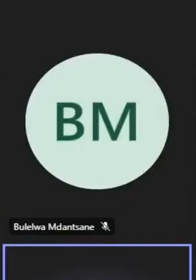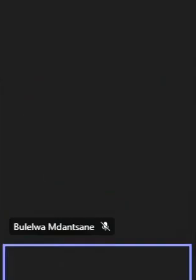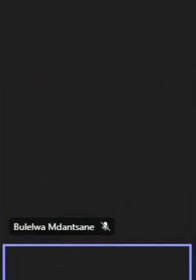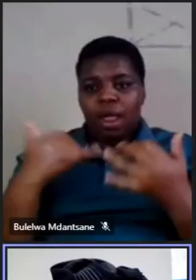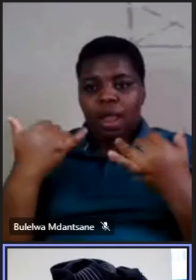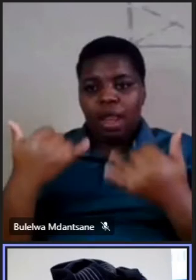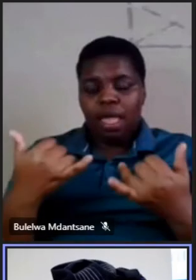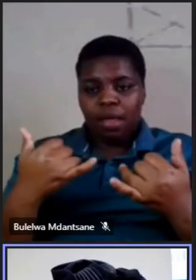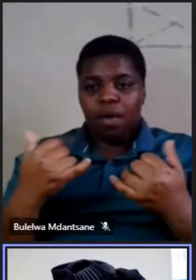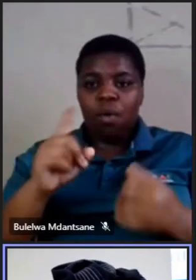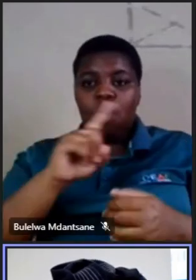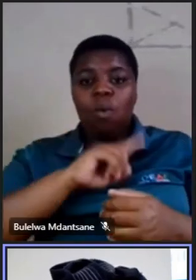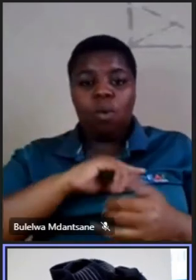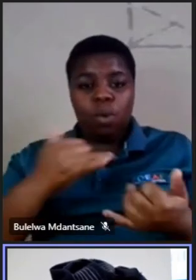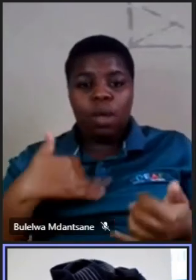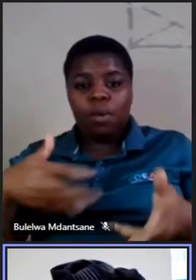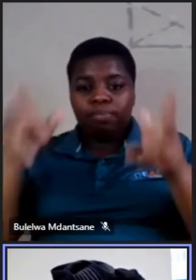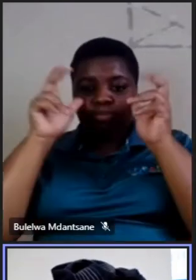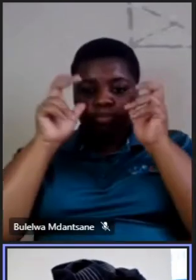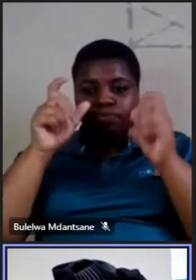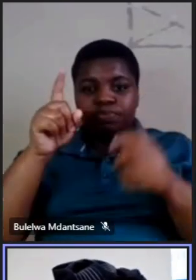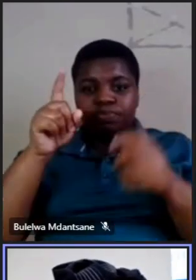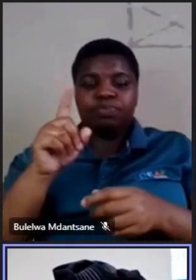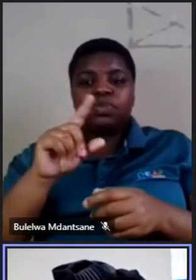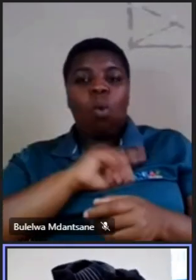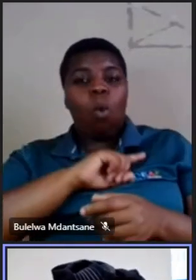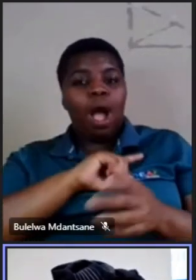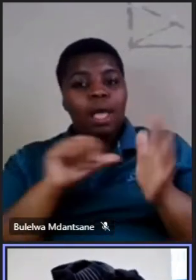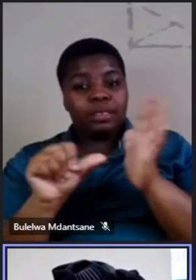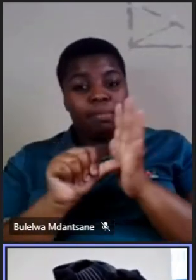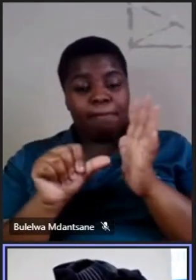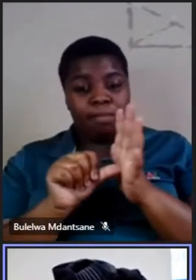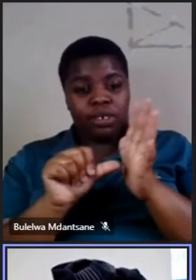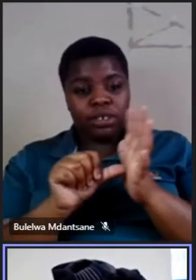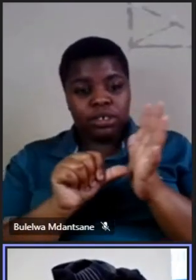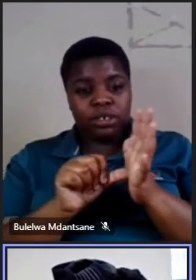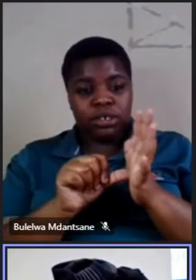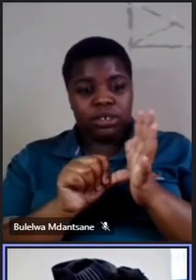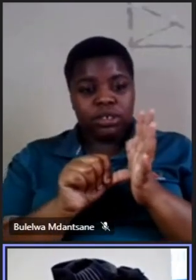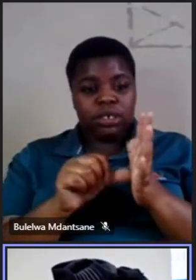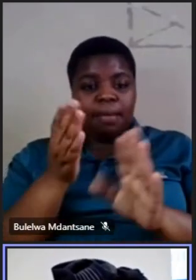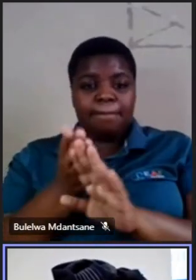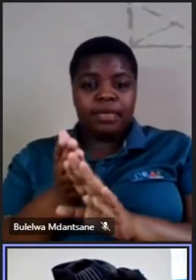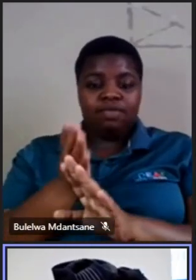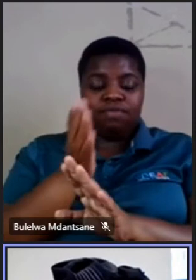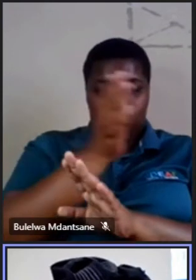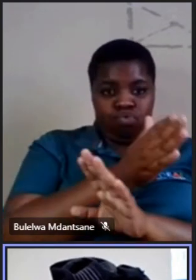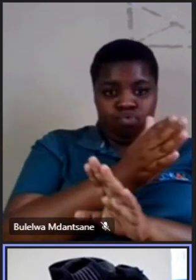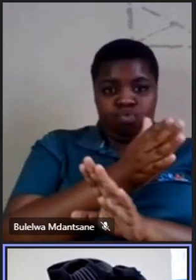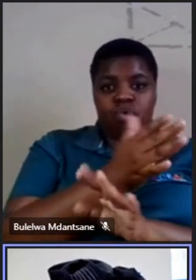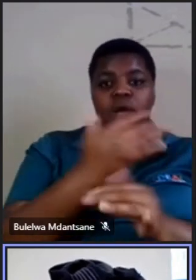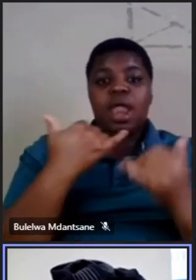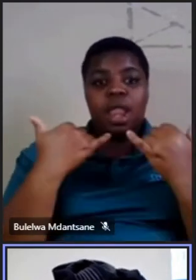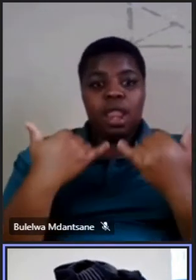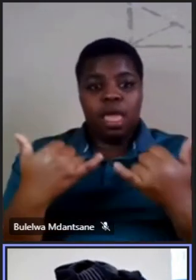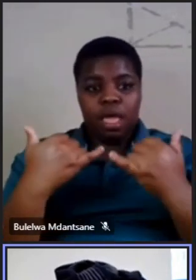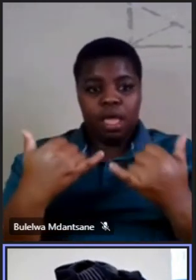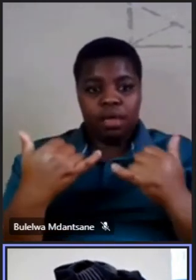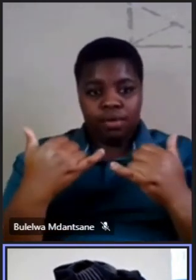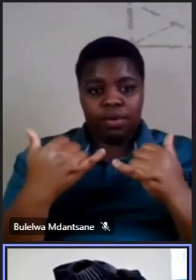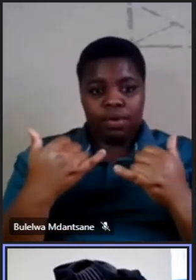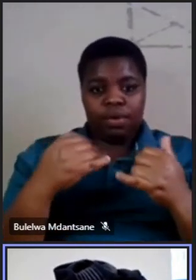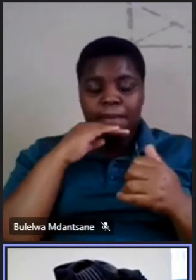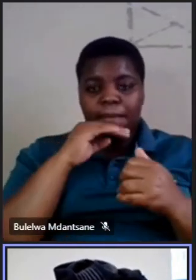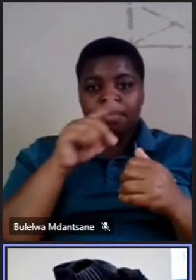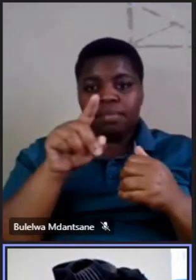today why disability and data is important before and under crisis. This work highlights